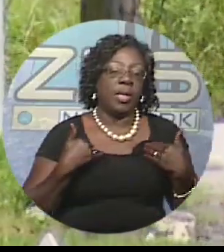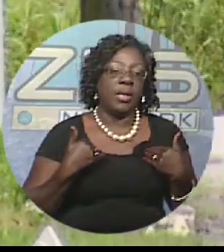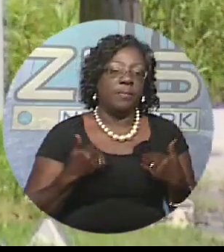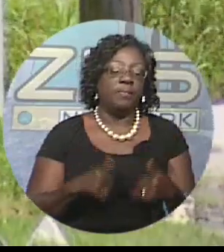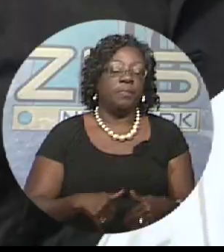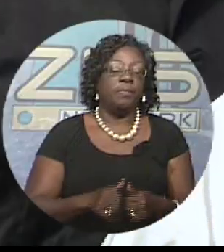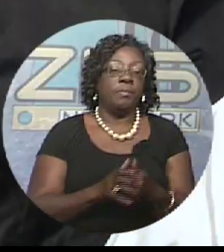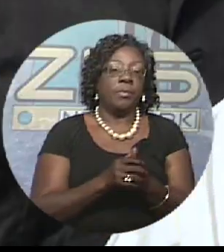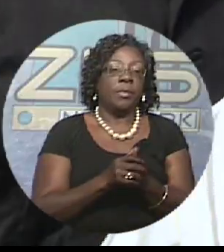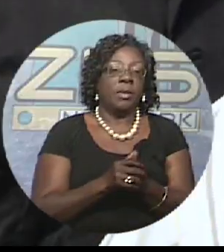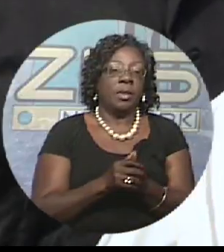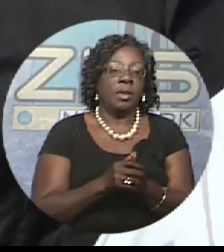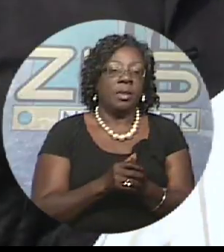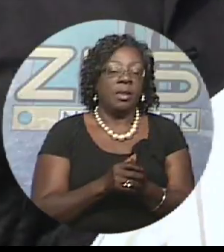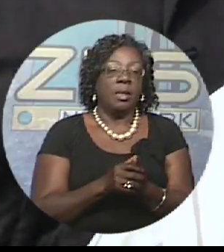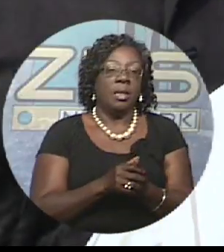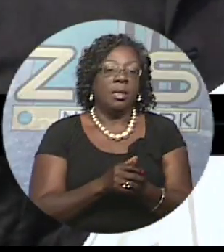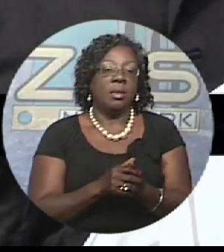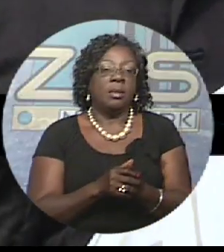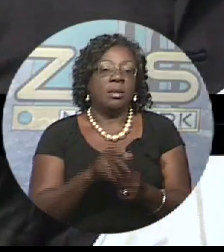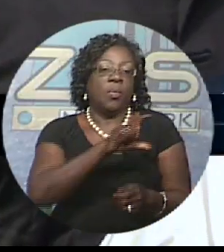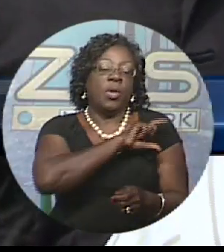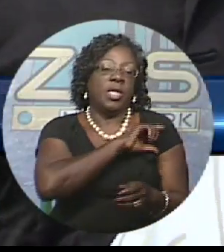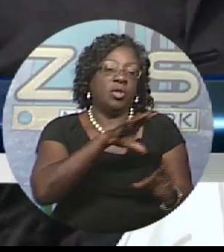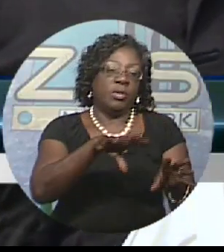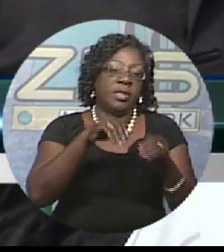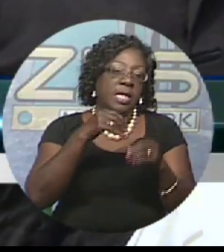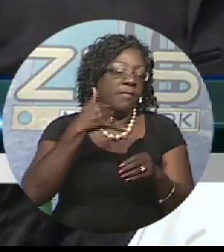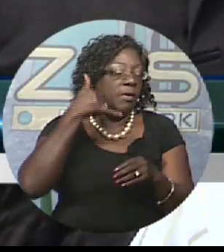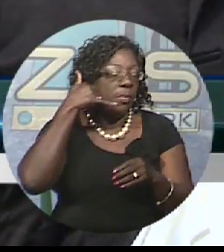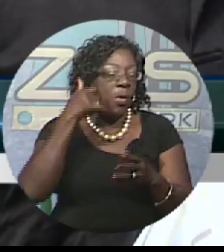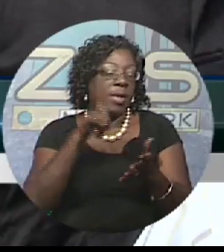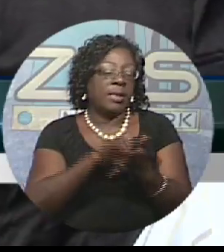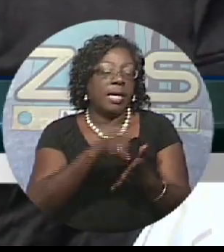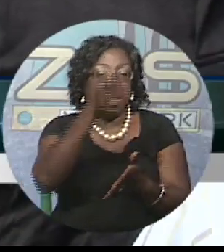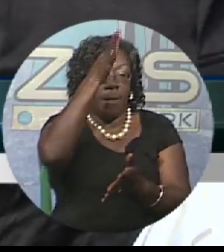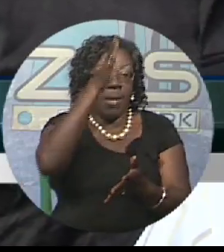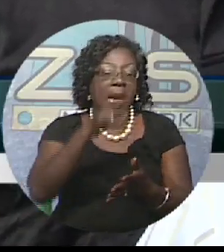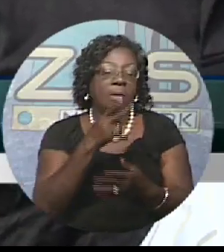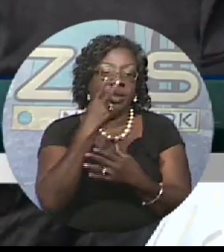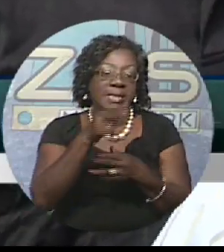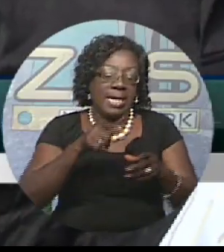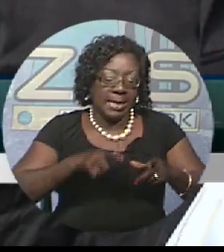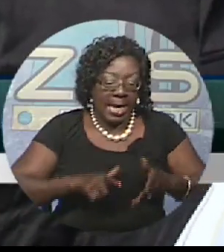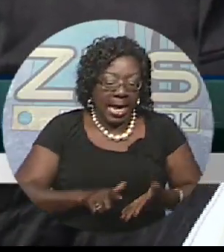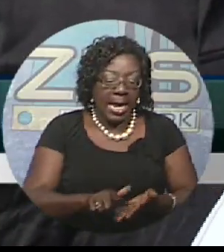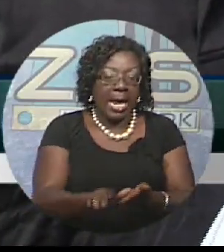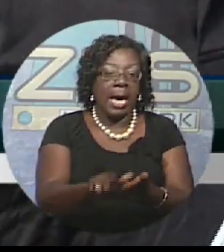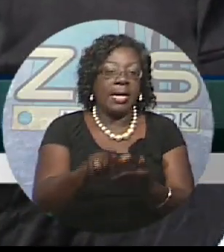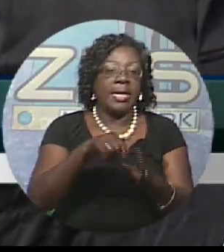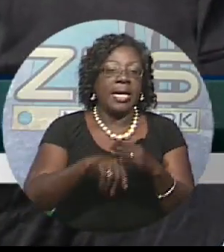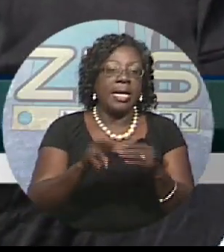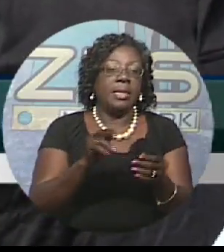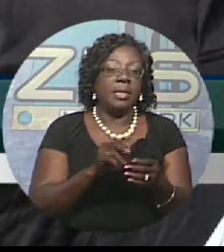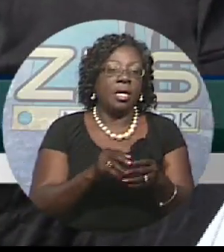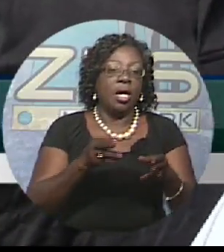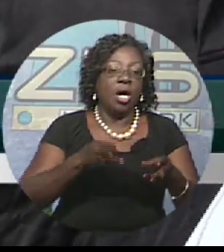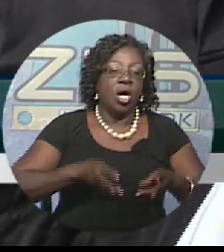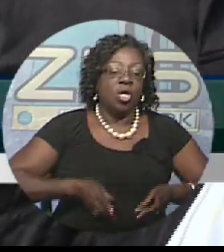This is at the South Beach Police Station received a report that a male was seen lying in